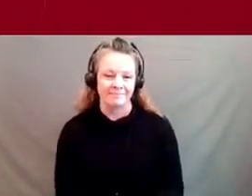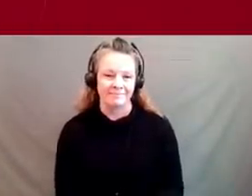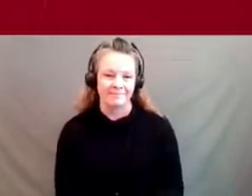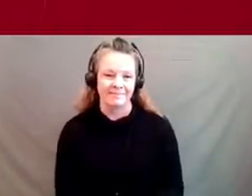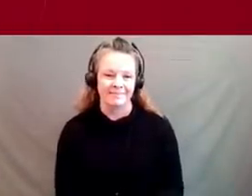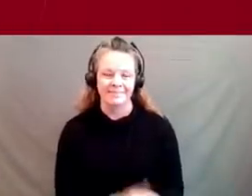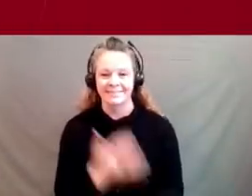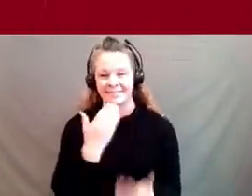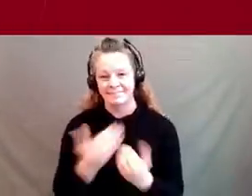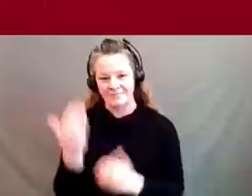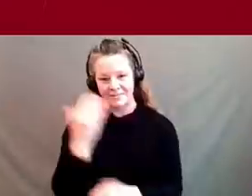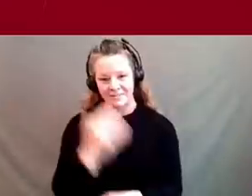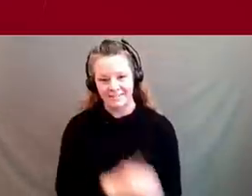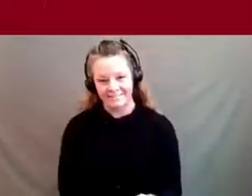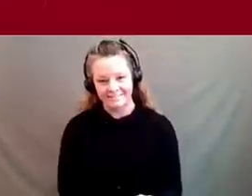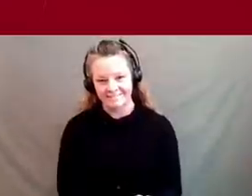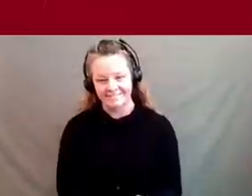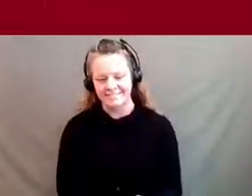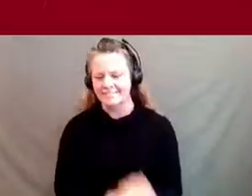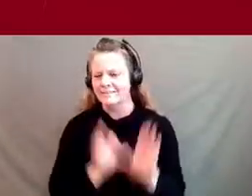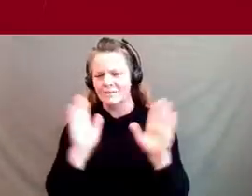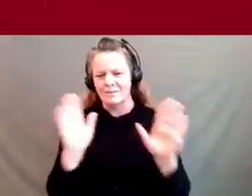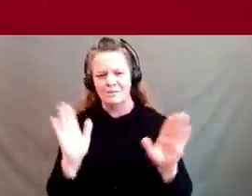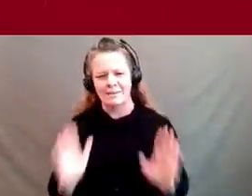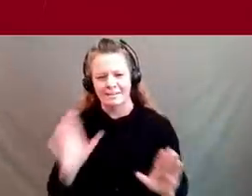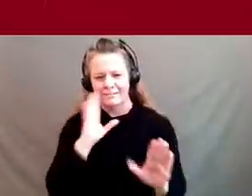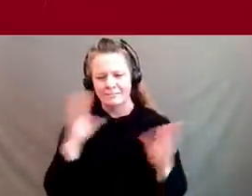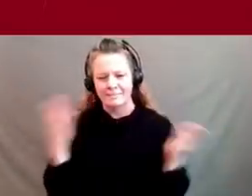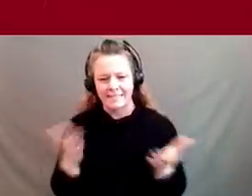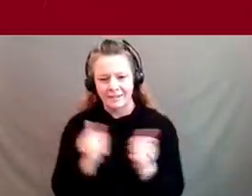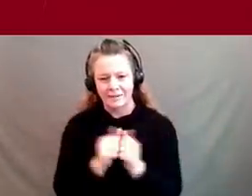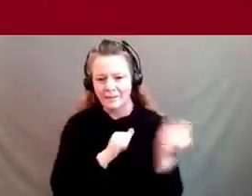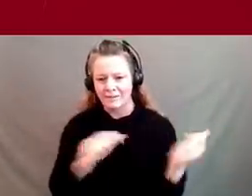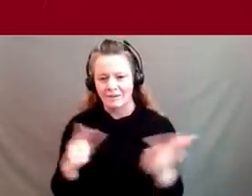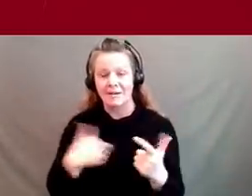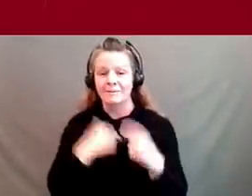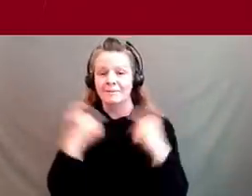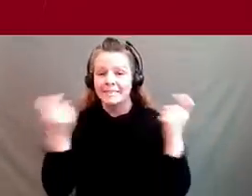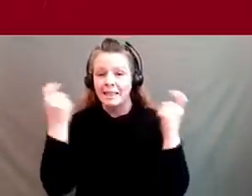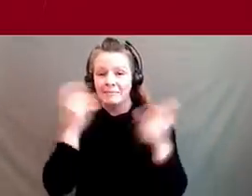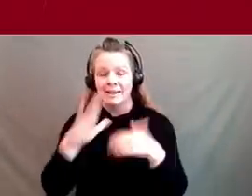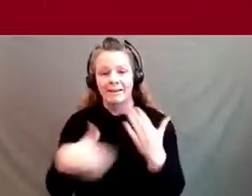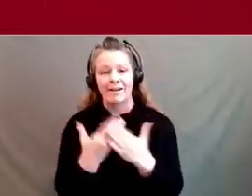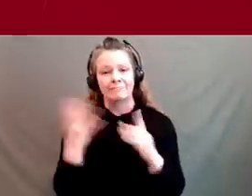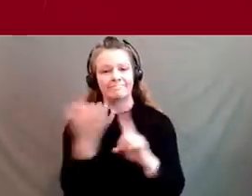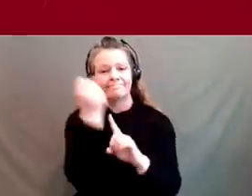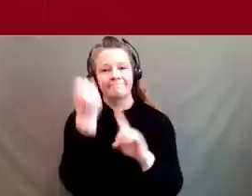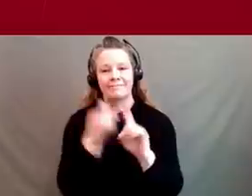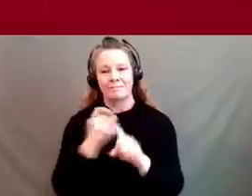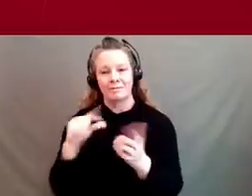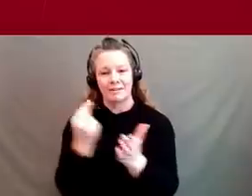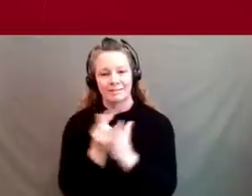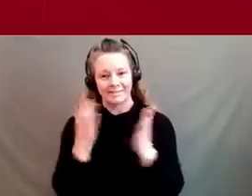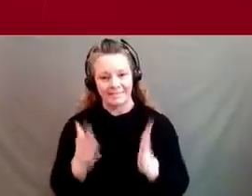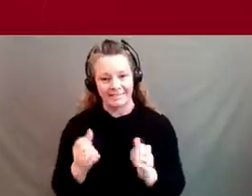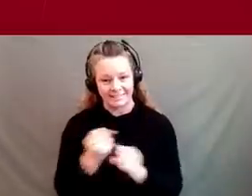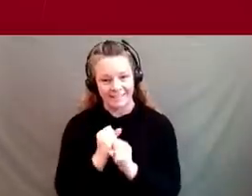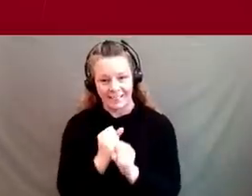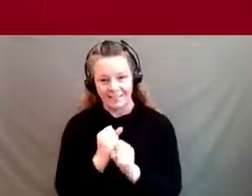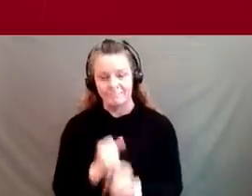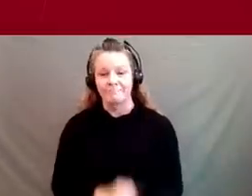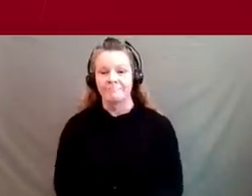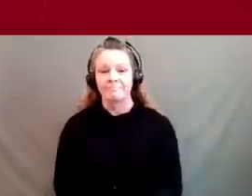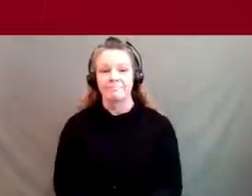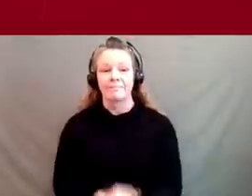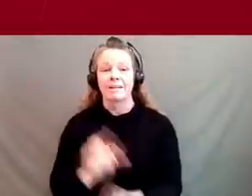Good morning. It is wonderful to be with you all as we celebrate the accomplishments of our graduates together. Graduates,